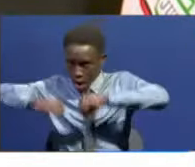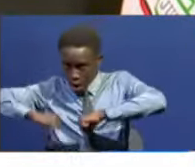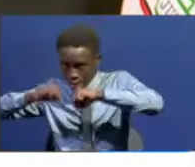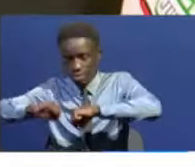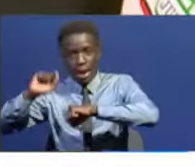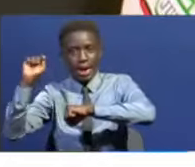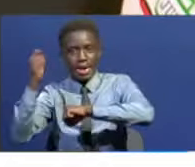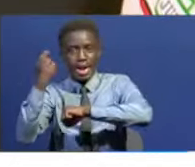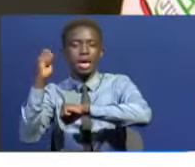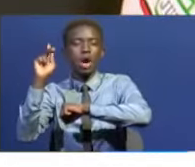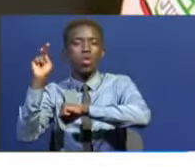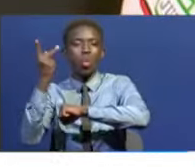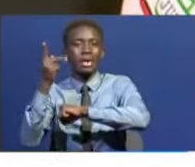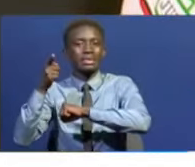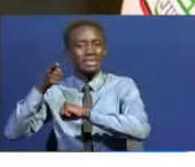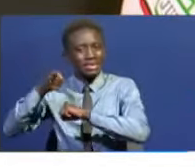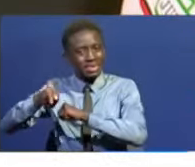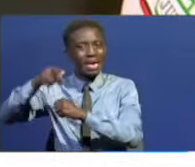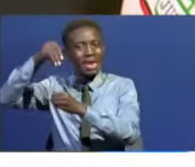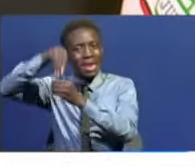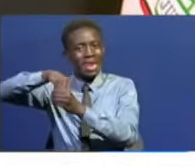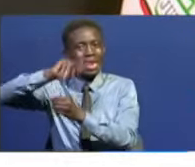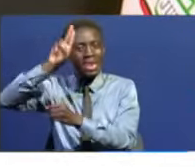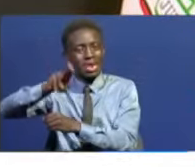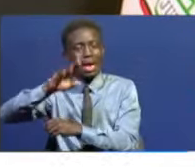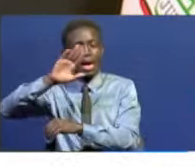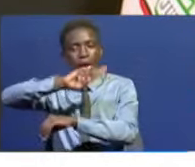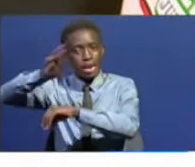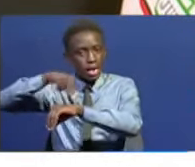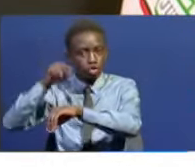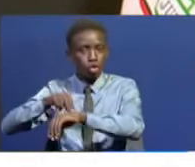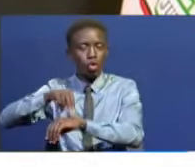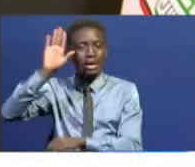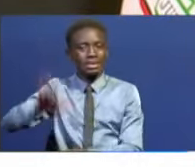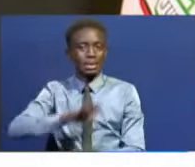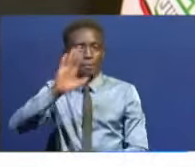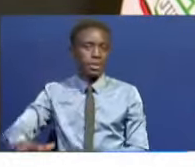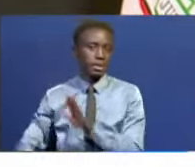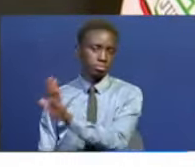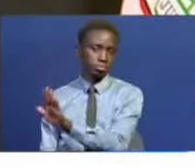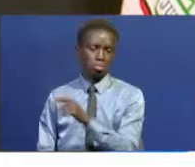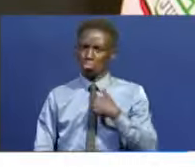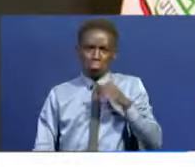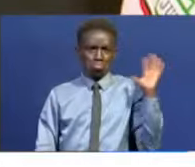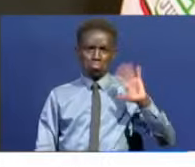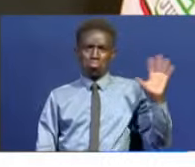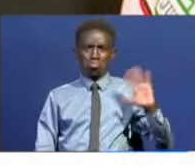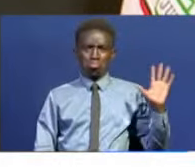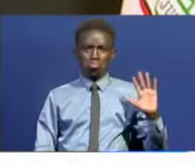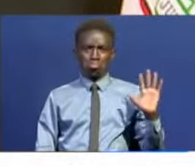I'll be tabling in the National Assembly. It is not me. It went ahead to say it.